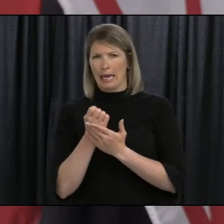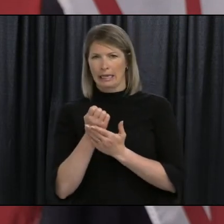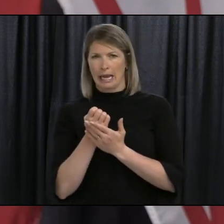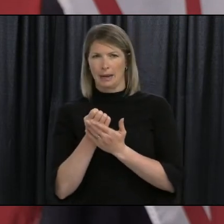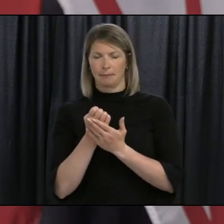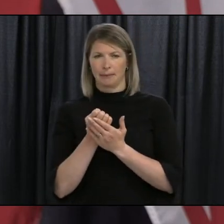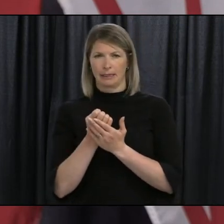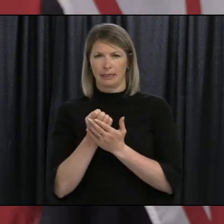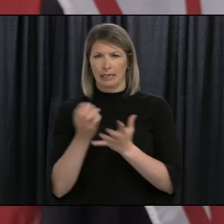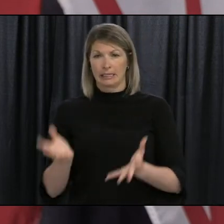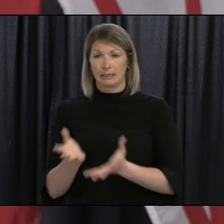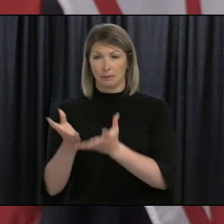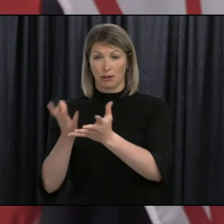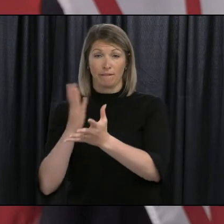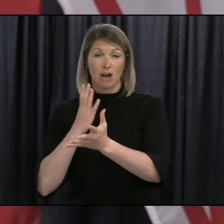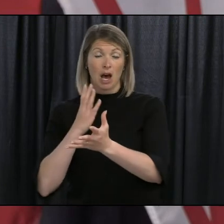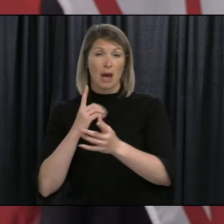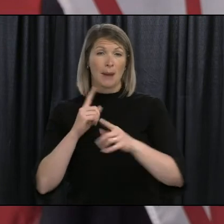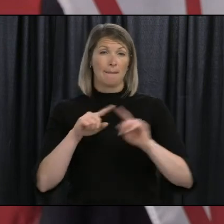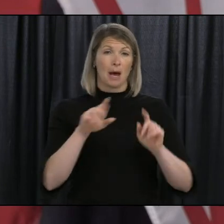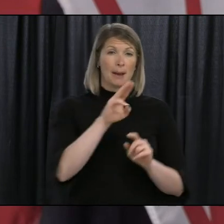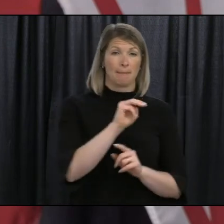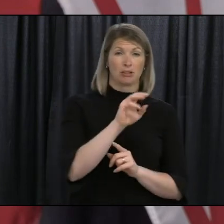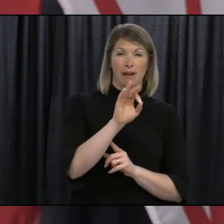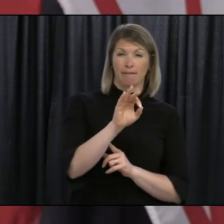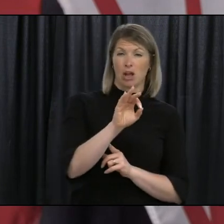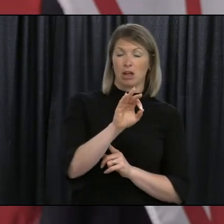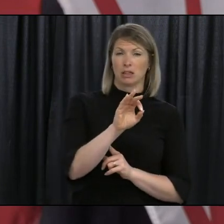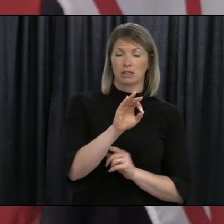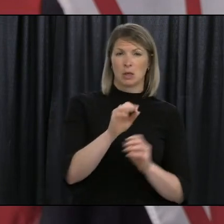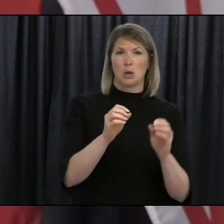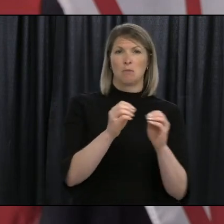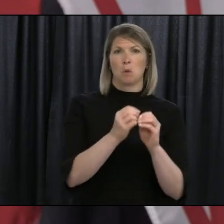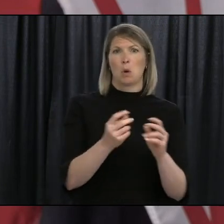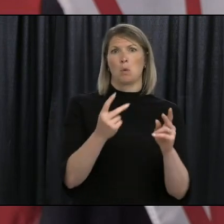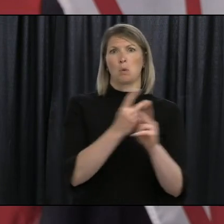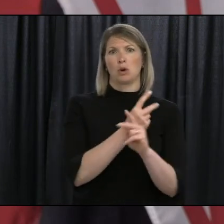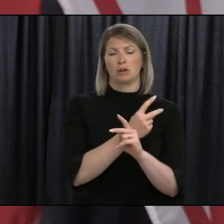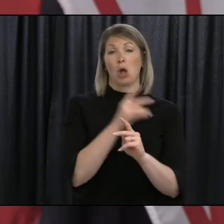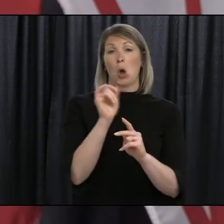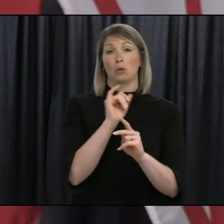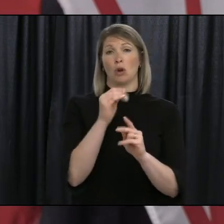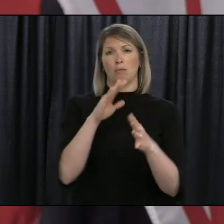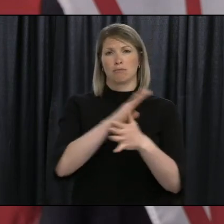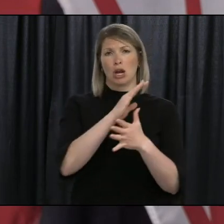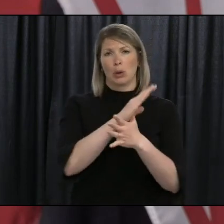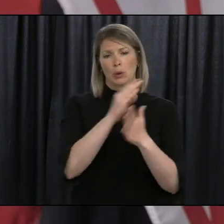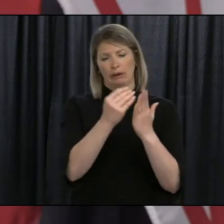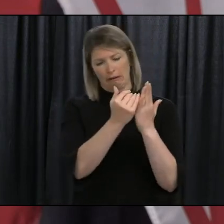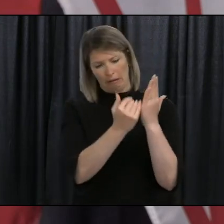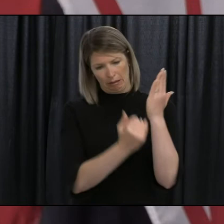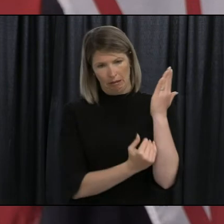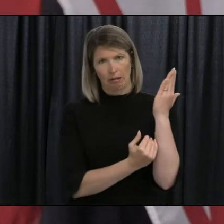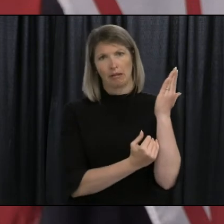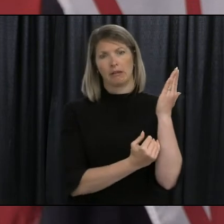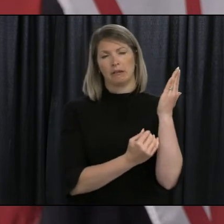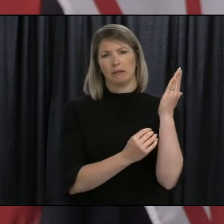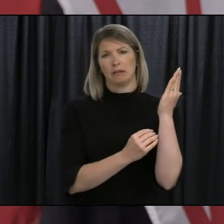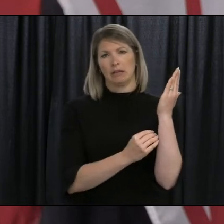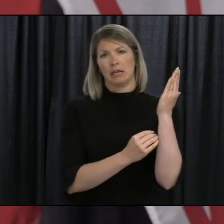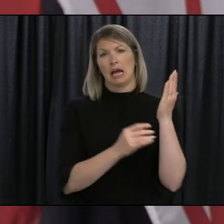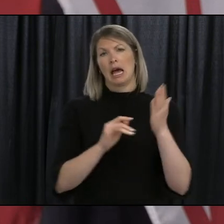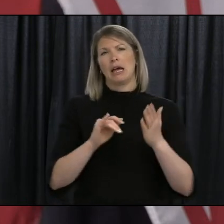Falls has flipped in terms of its priority, and at the same time there's a lot of talk of how to